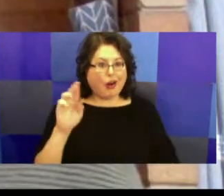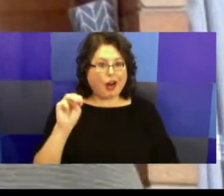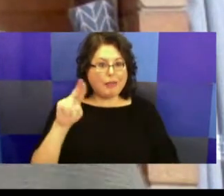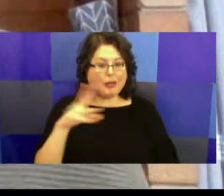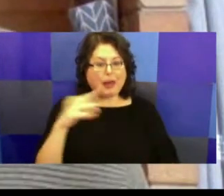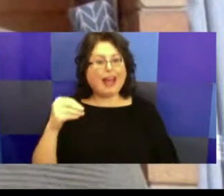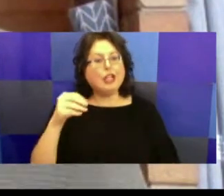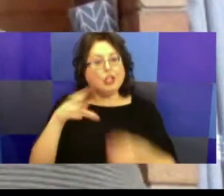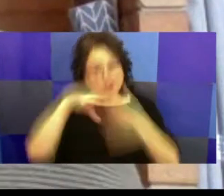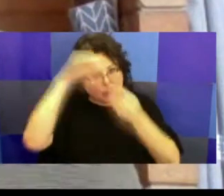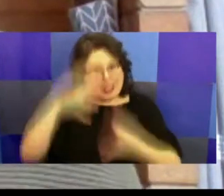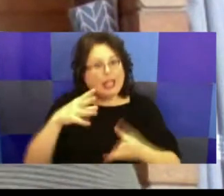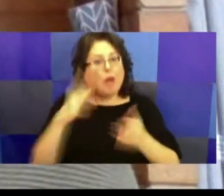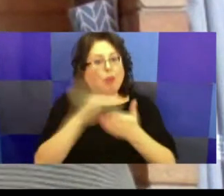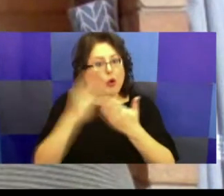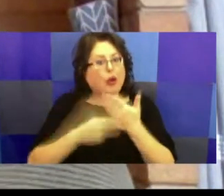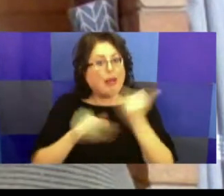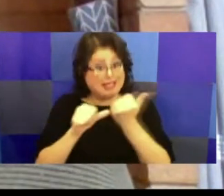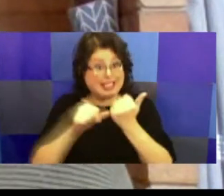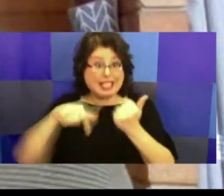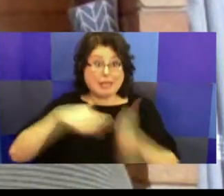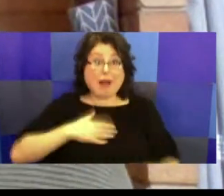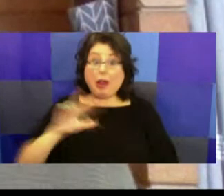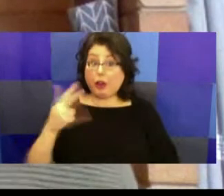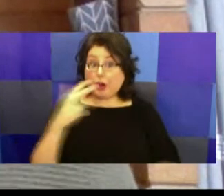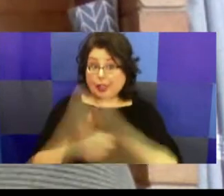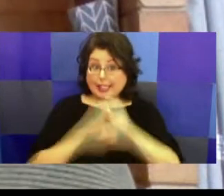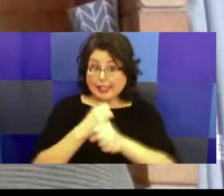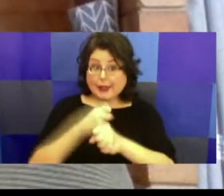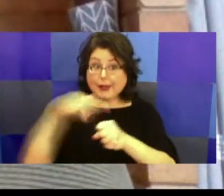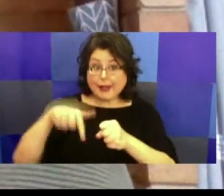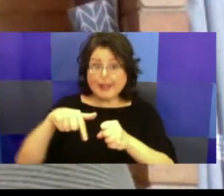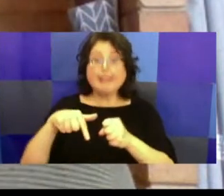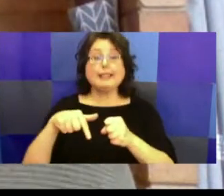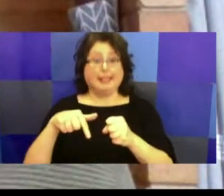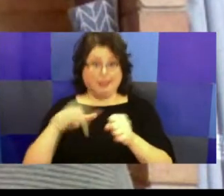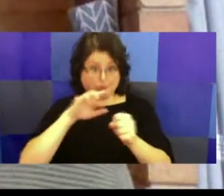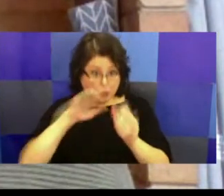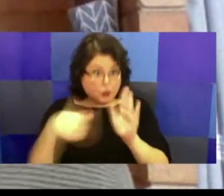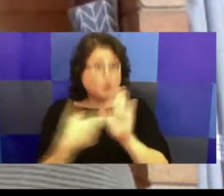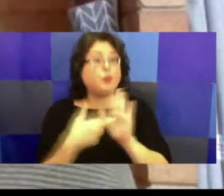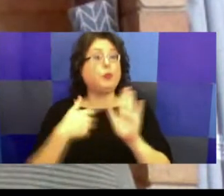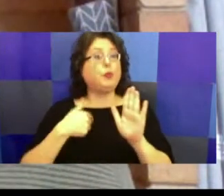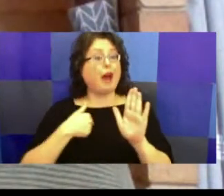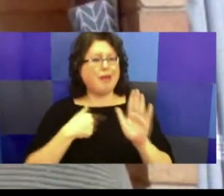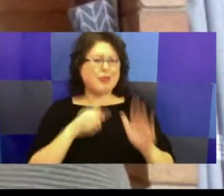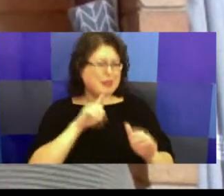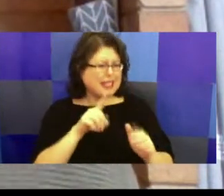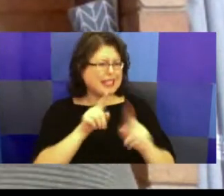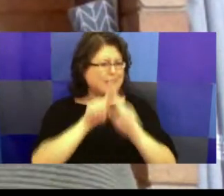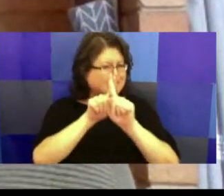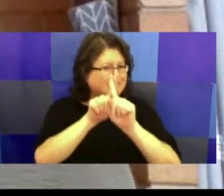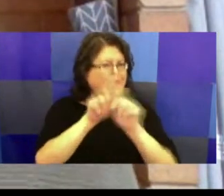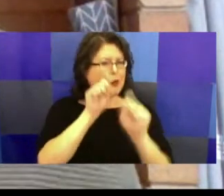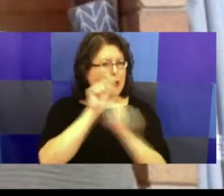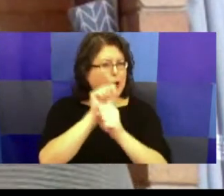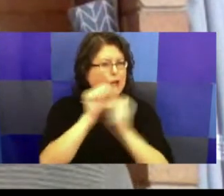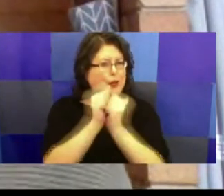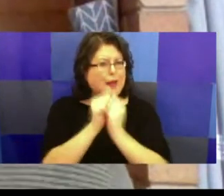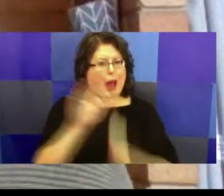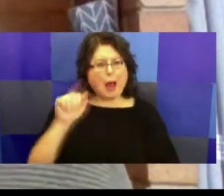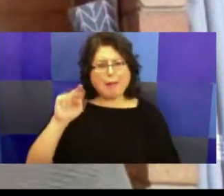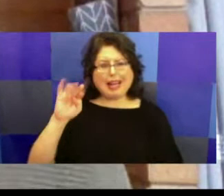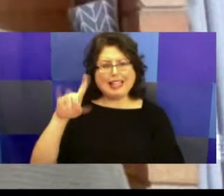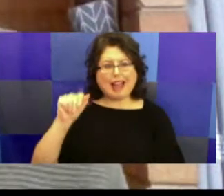assistant. This is my 3rd year now in the student employment role. I have been very close with working with Amanda and now Laura as